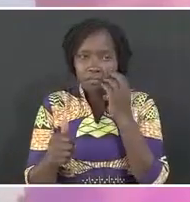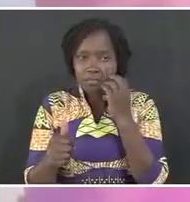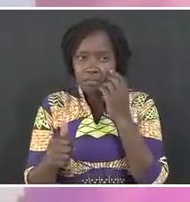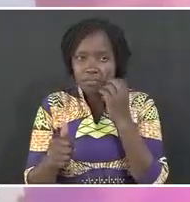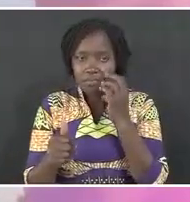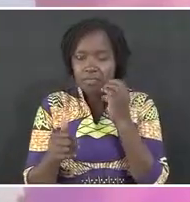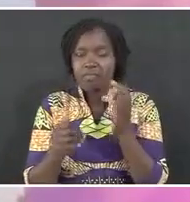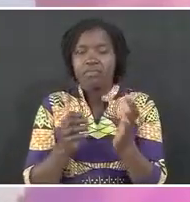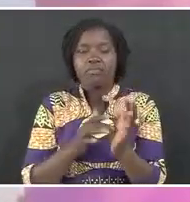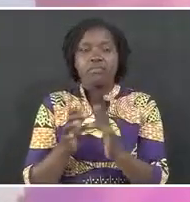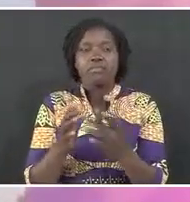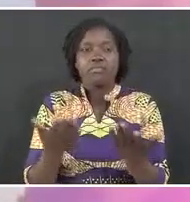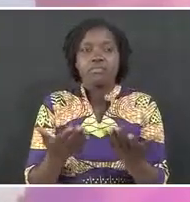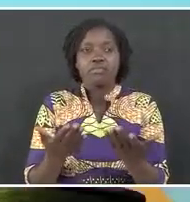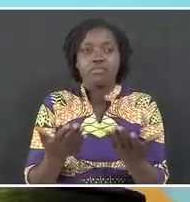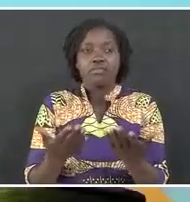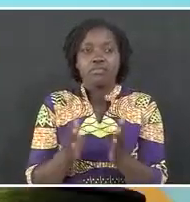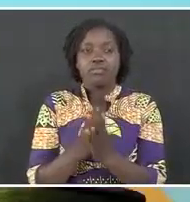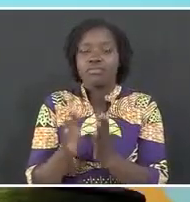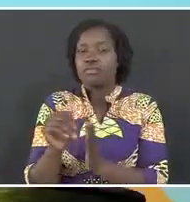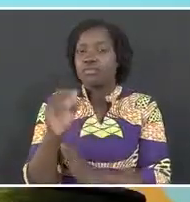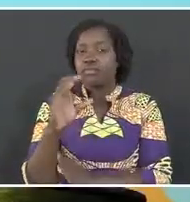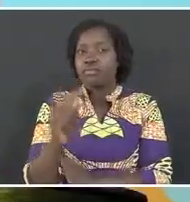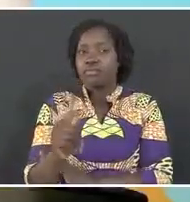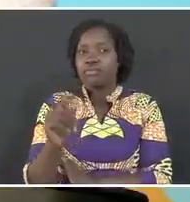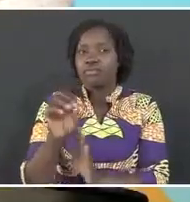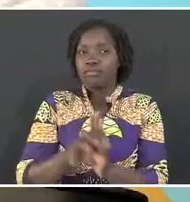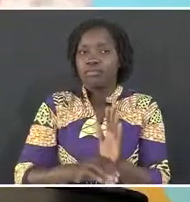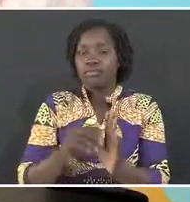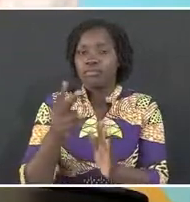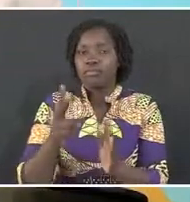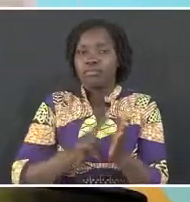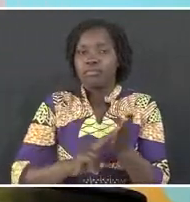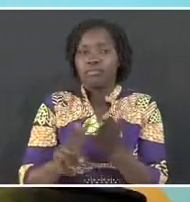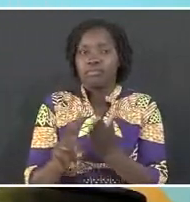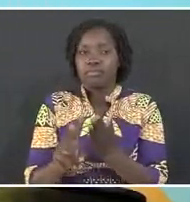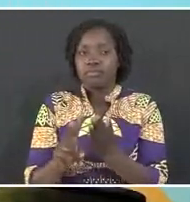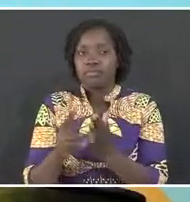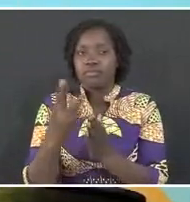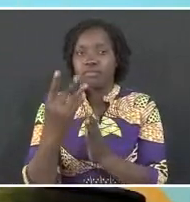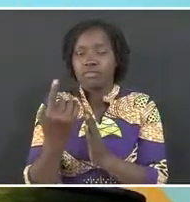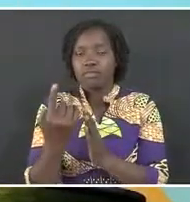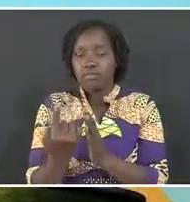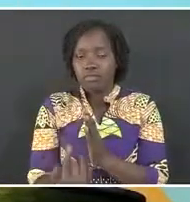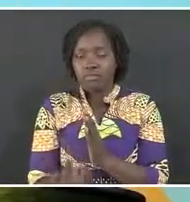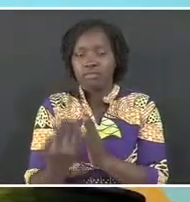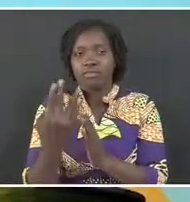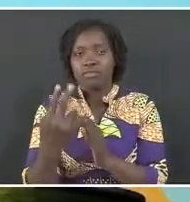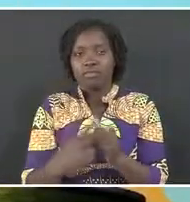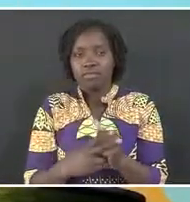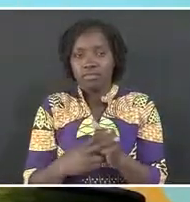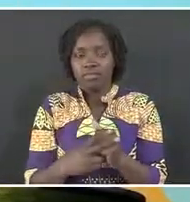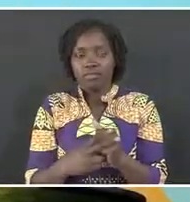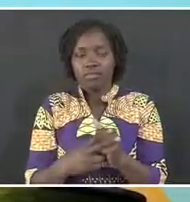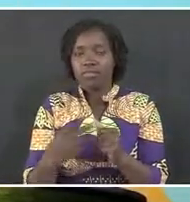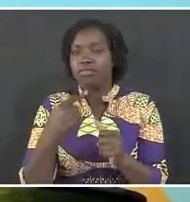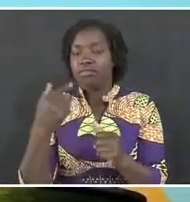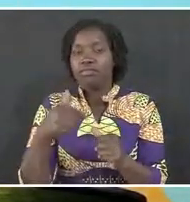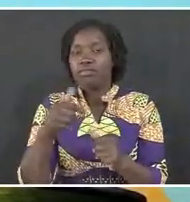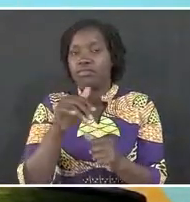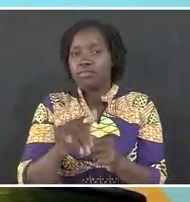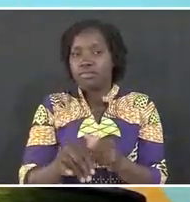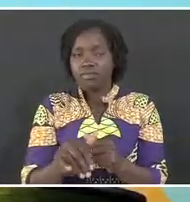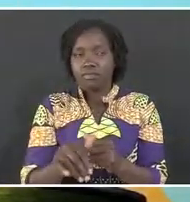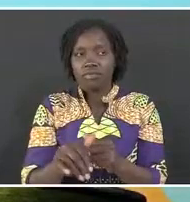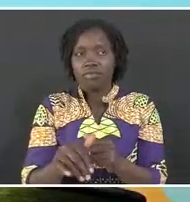The Bible in the book of Acts chapter 2 from verse 41 to 47 tells us